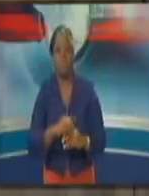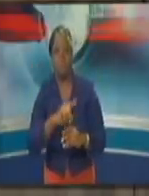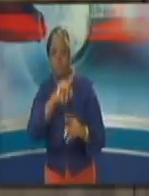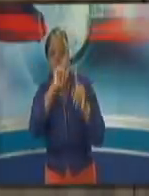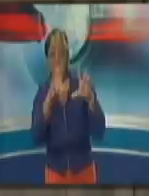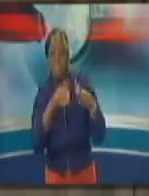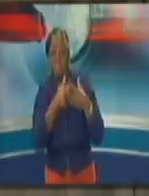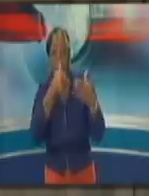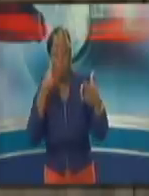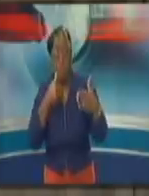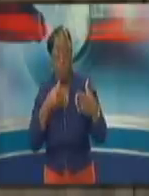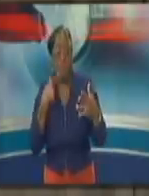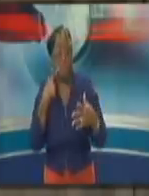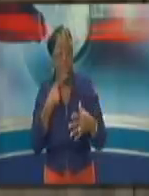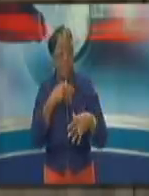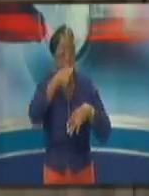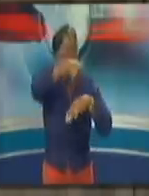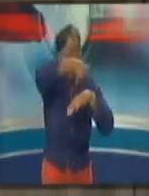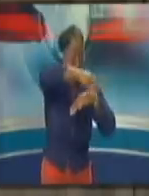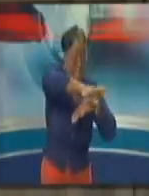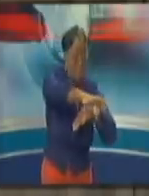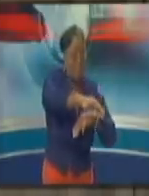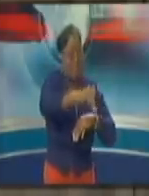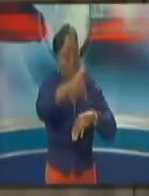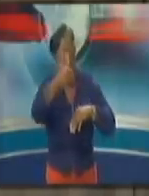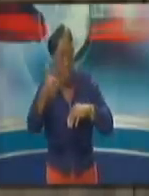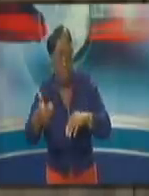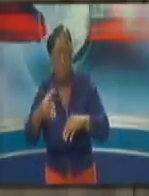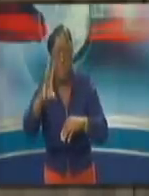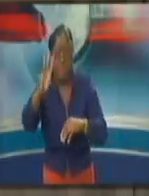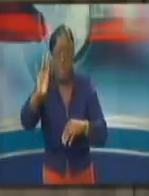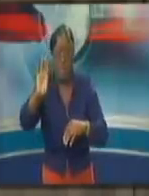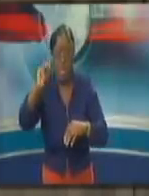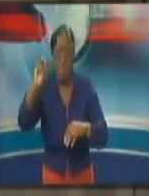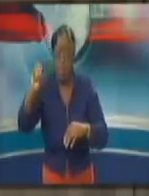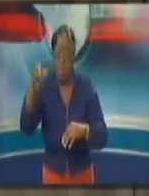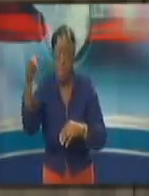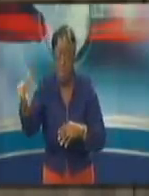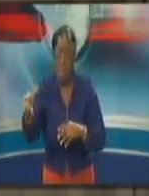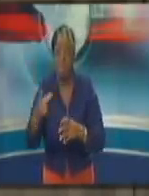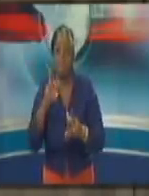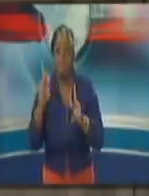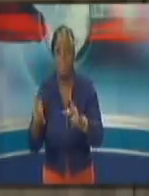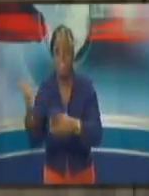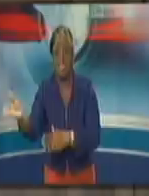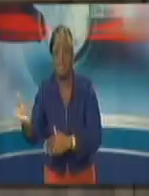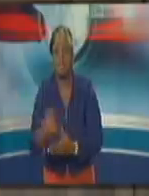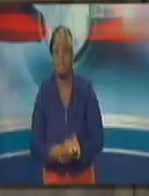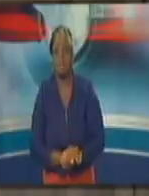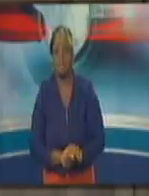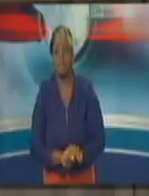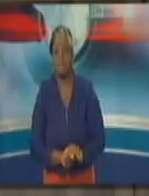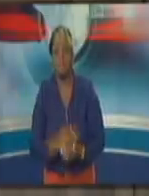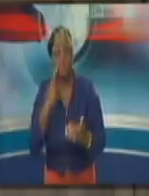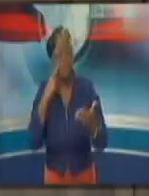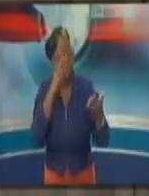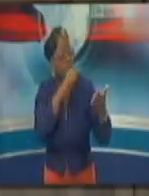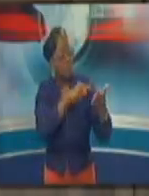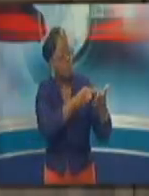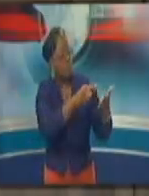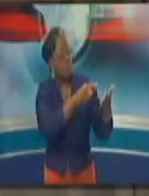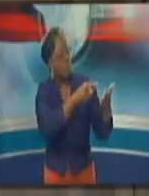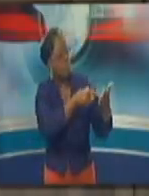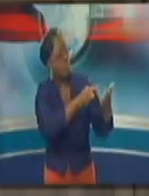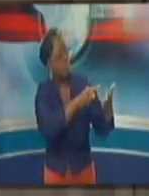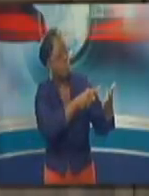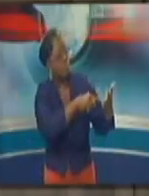I forwarded to Dr. Best, who is the CMOH for that particular county. She is the one who has to actually make sure that all of them have received